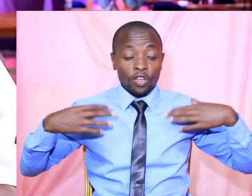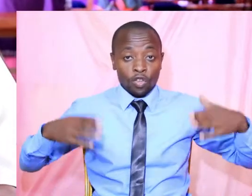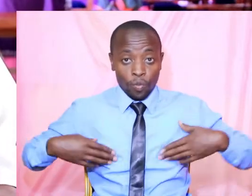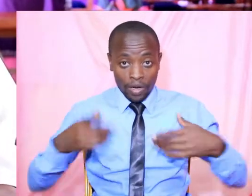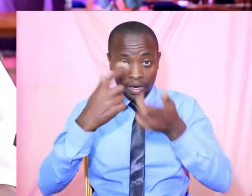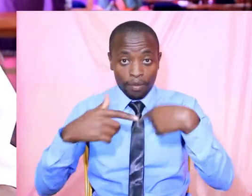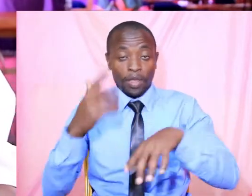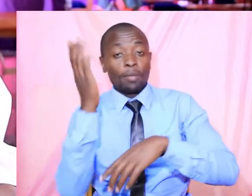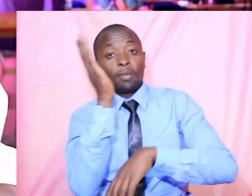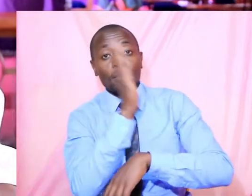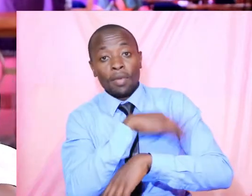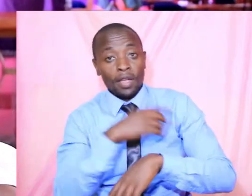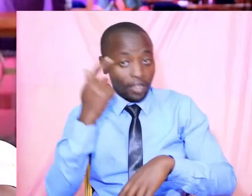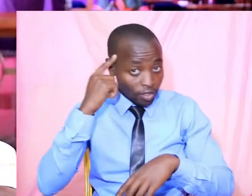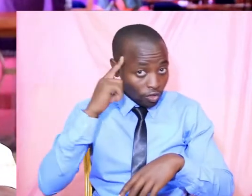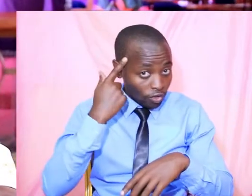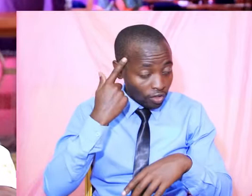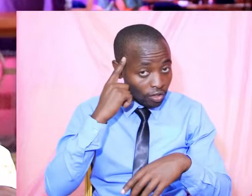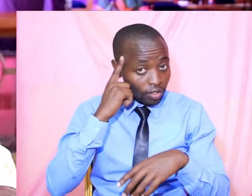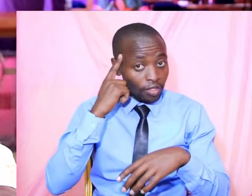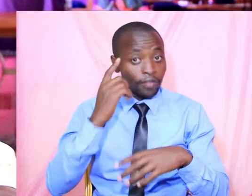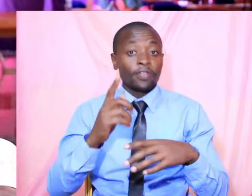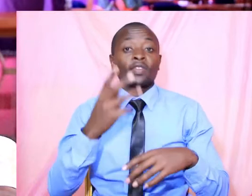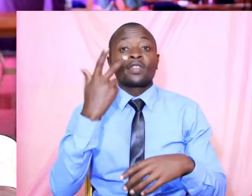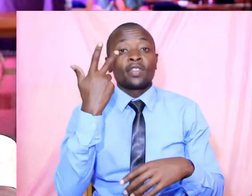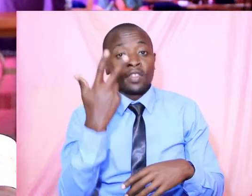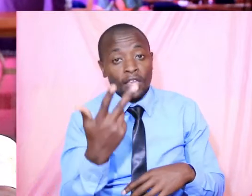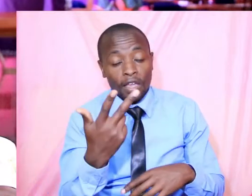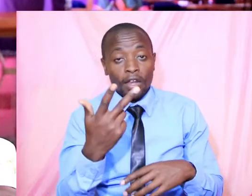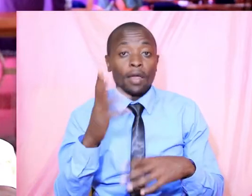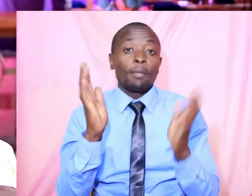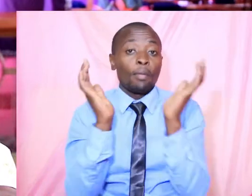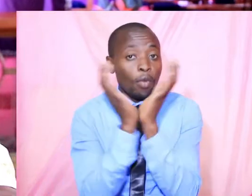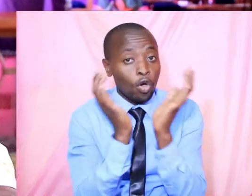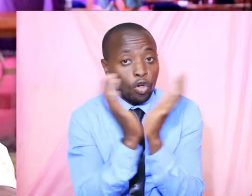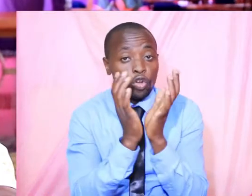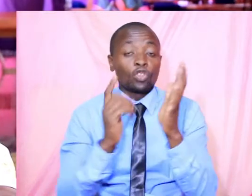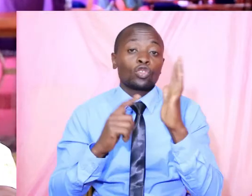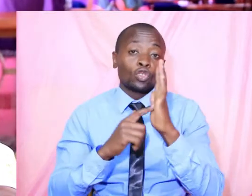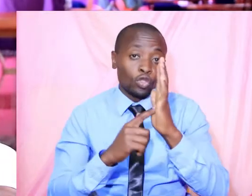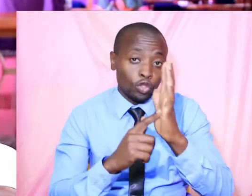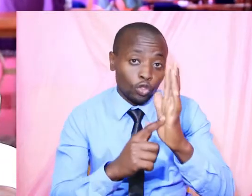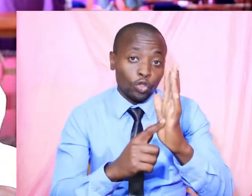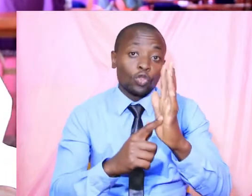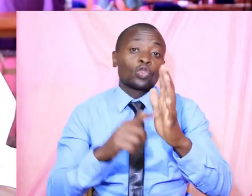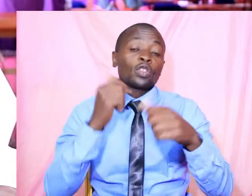conscience. Thirdly, Paul influences by proposing